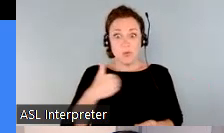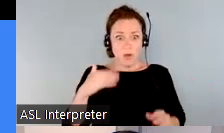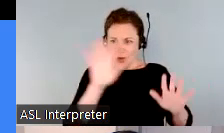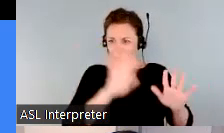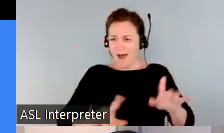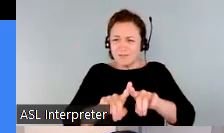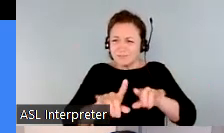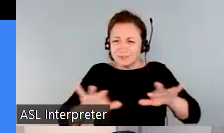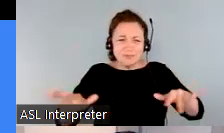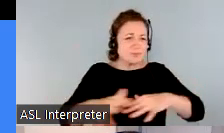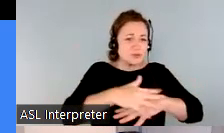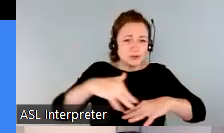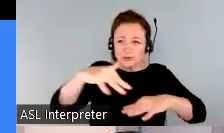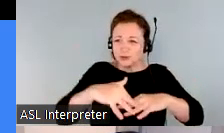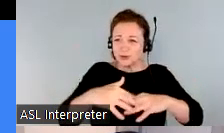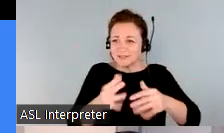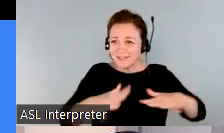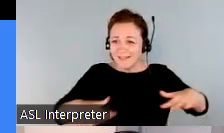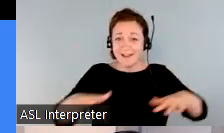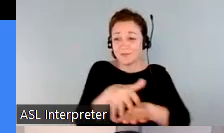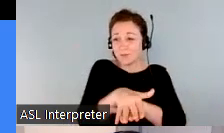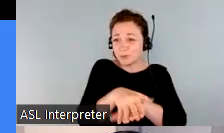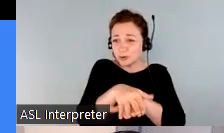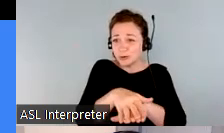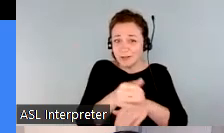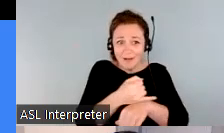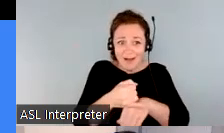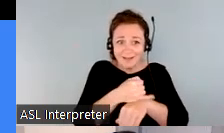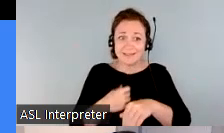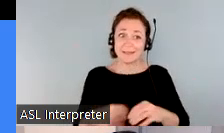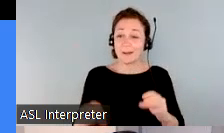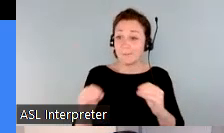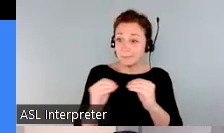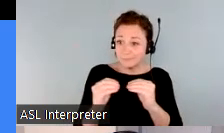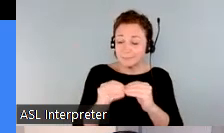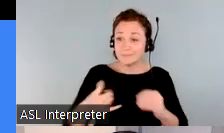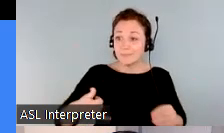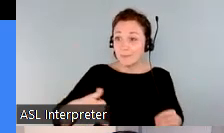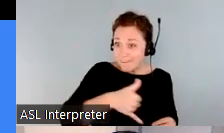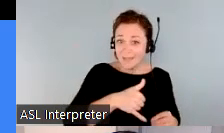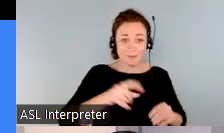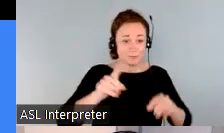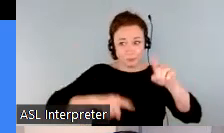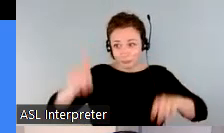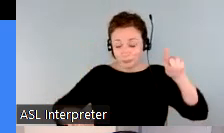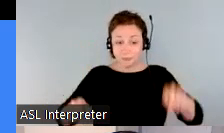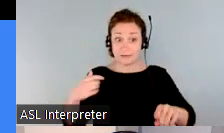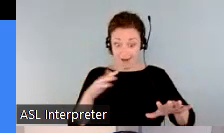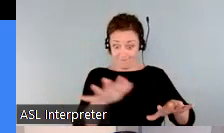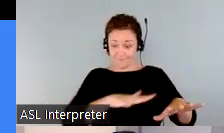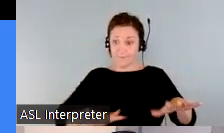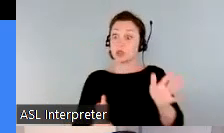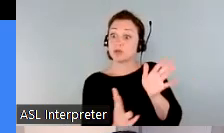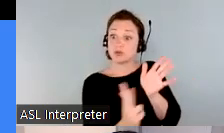nations from across Turtle Island, including Inuit peoples and the Métis Nation. The 6 boroughs of Toronto are covered by Treaty